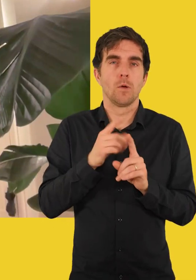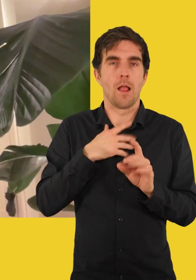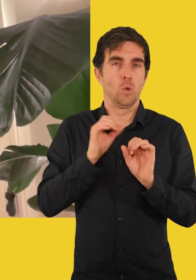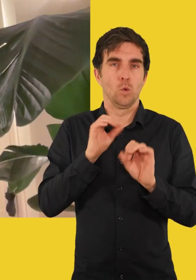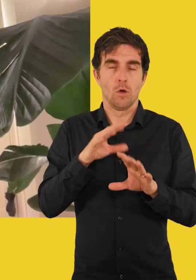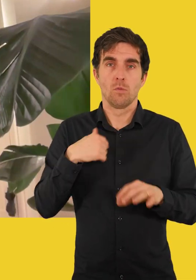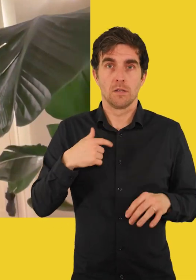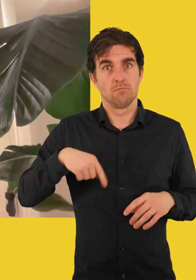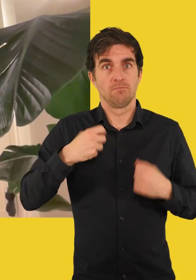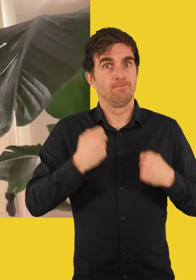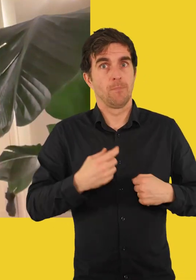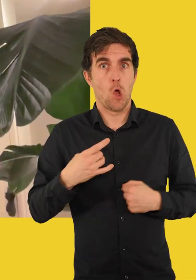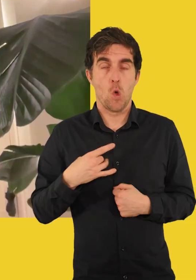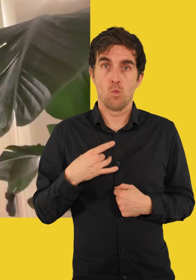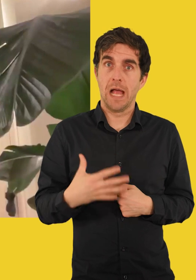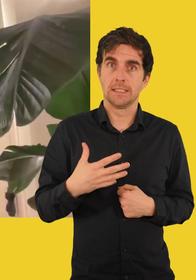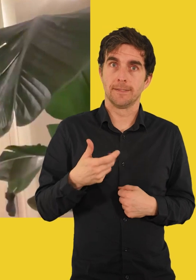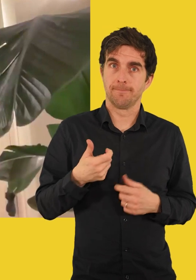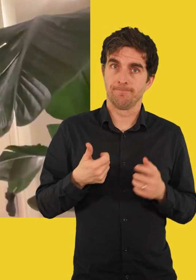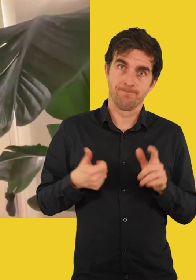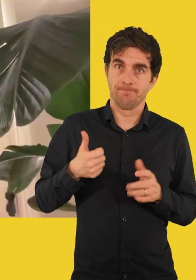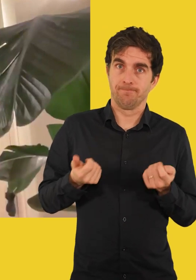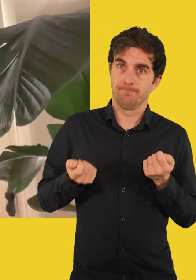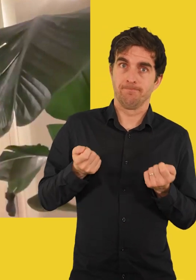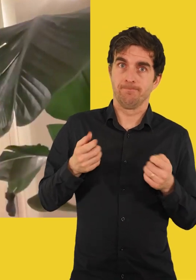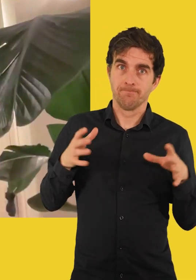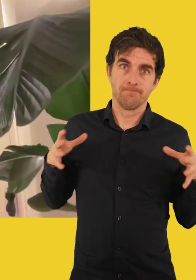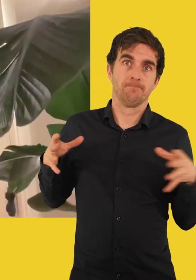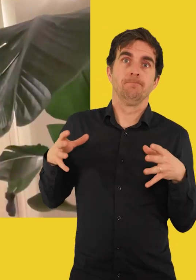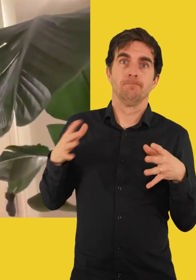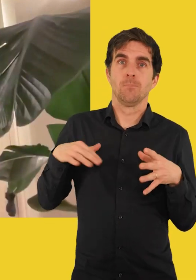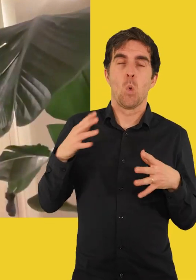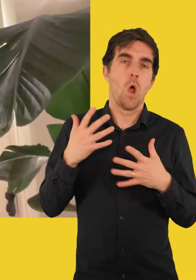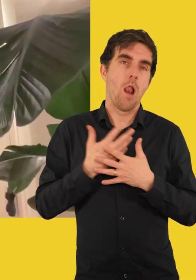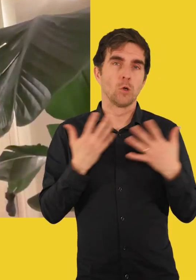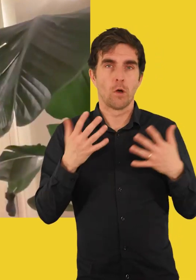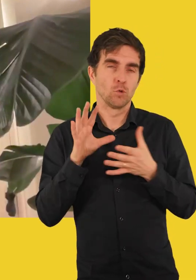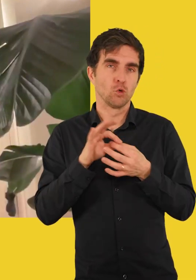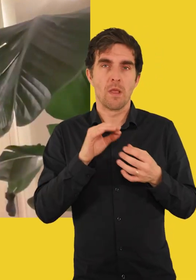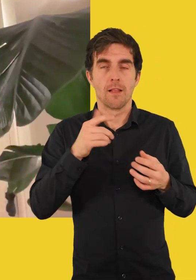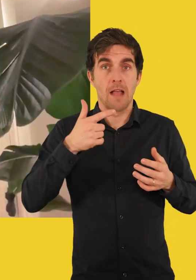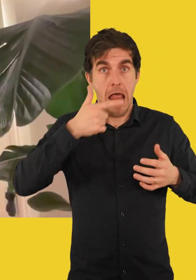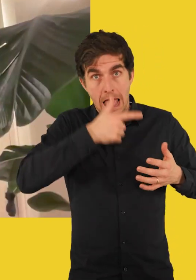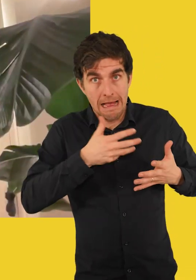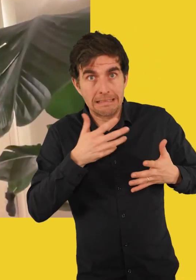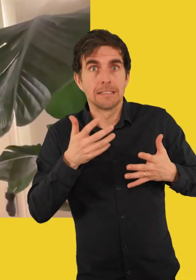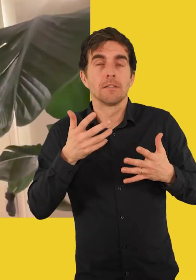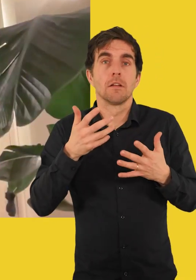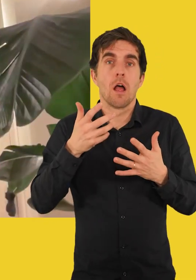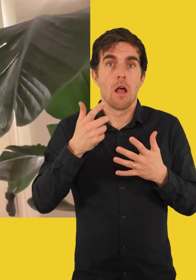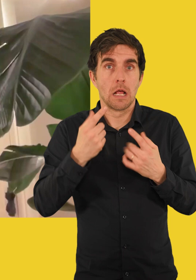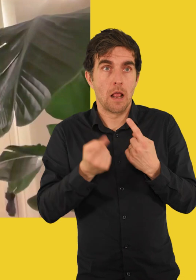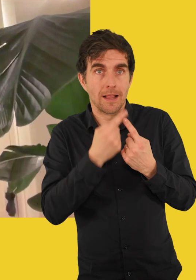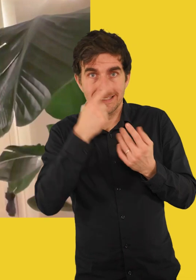should say, like we live in a white supremacist society. A lot of it also has to do with luck, and sometimes also